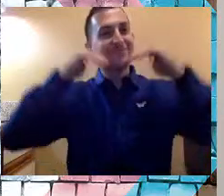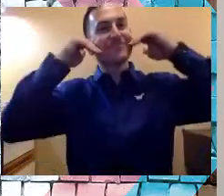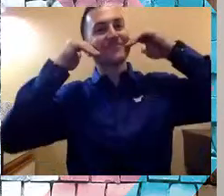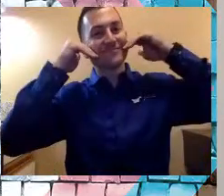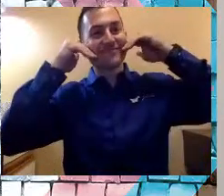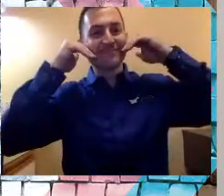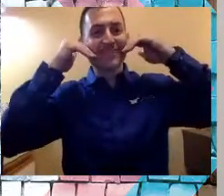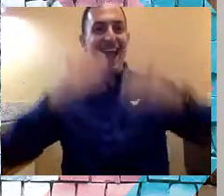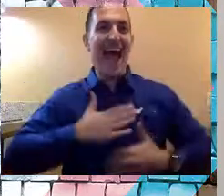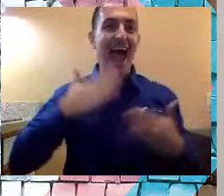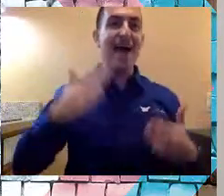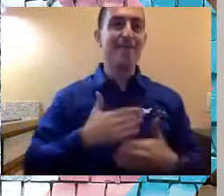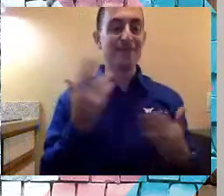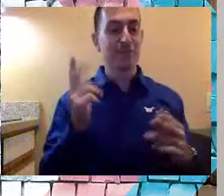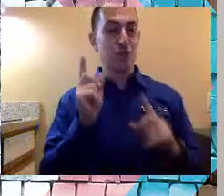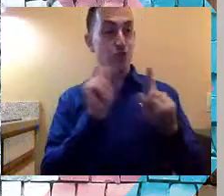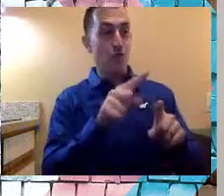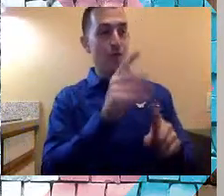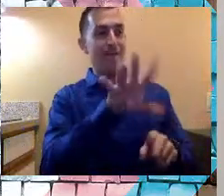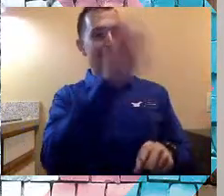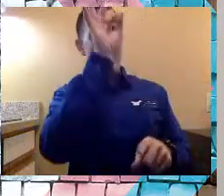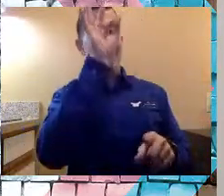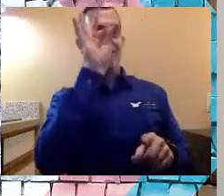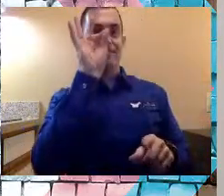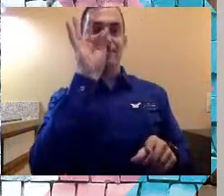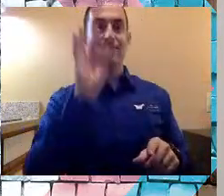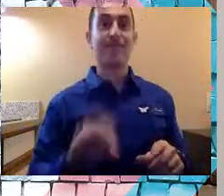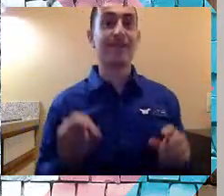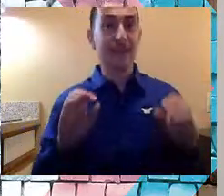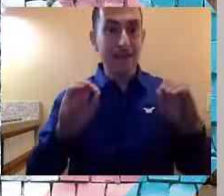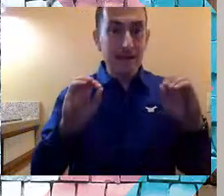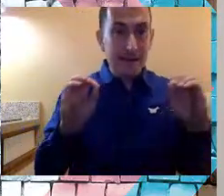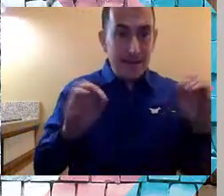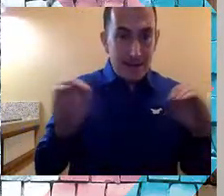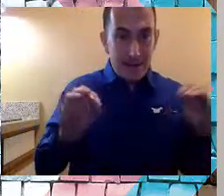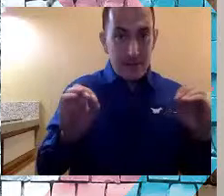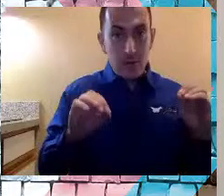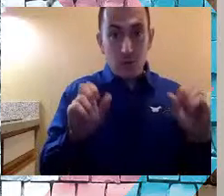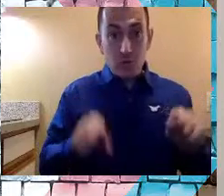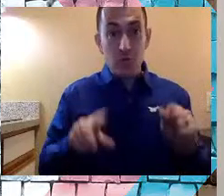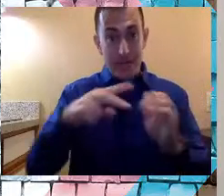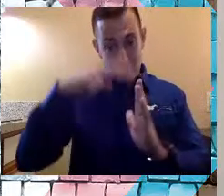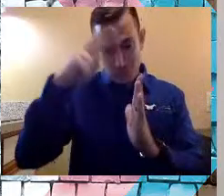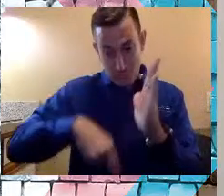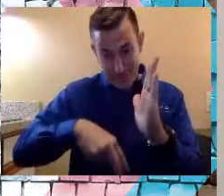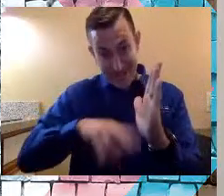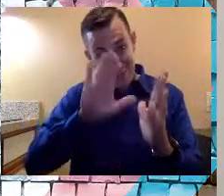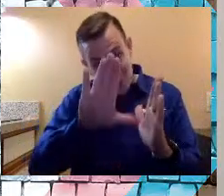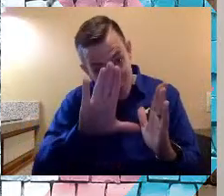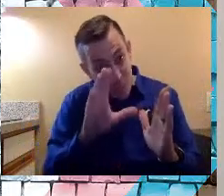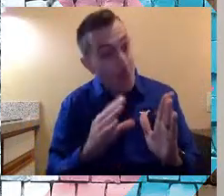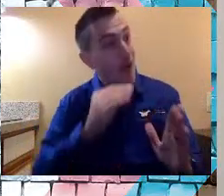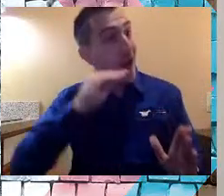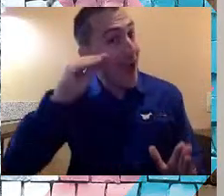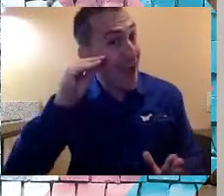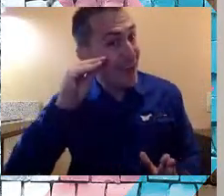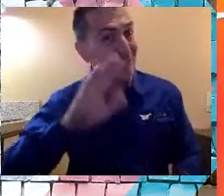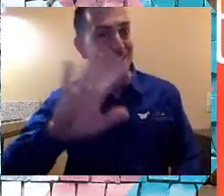book, Neither, by Arlie Anderson, and you can read this in your own home. Bye.